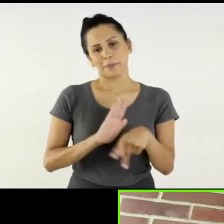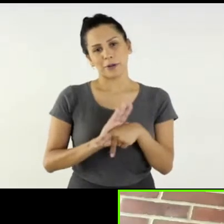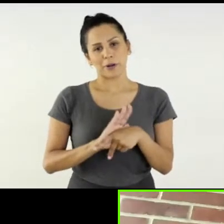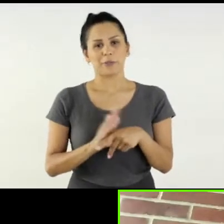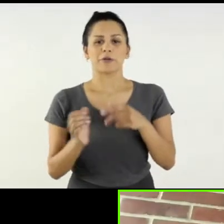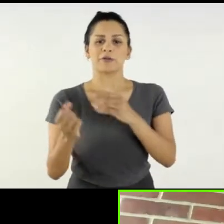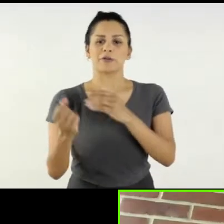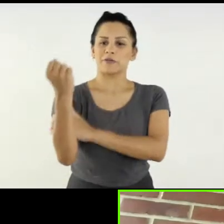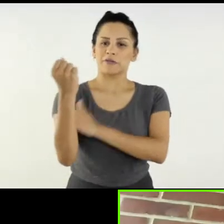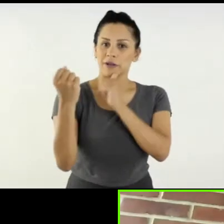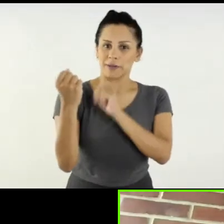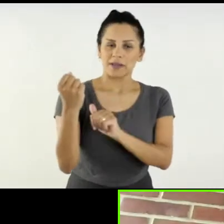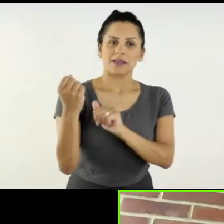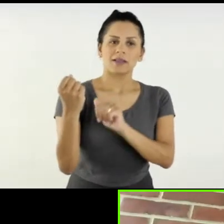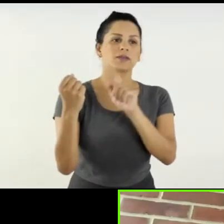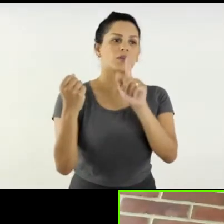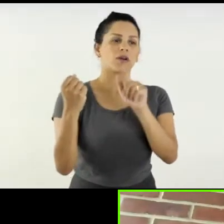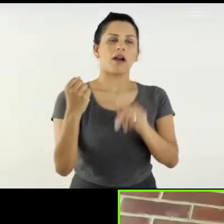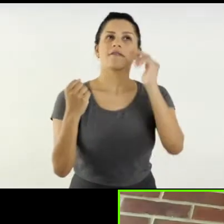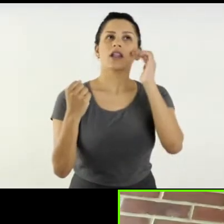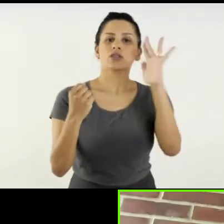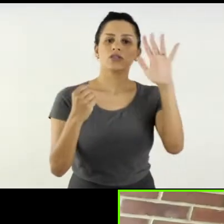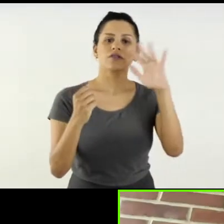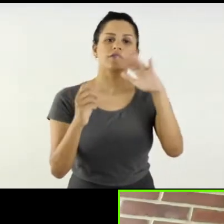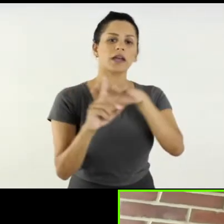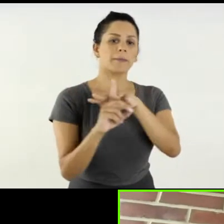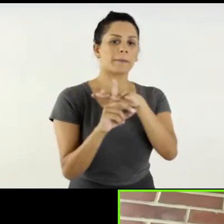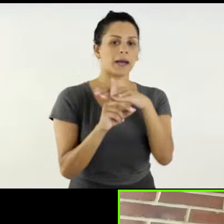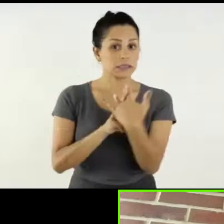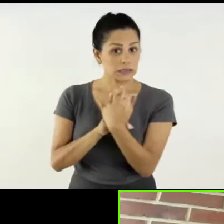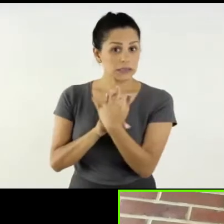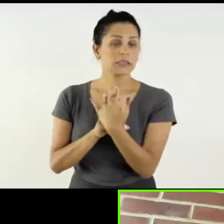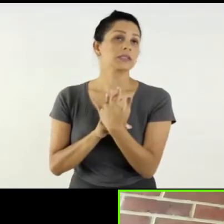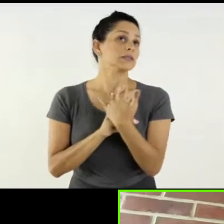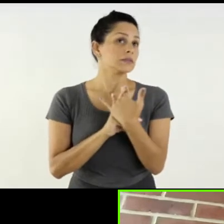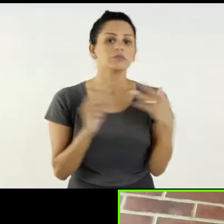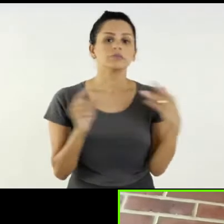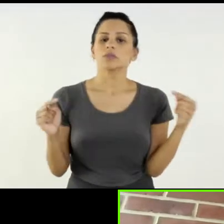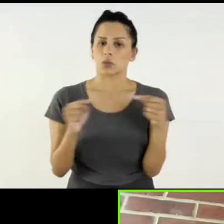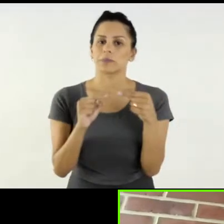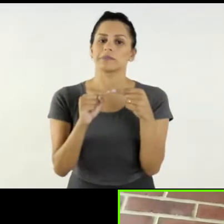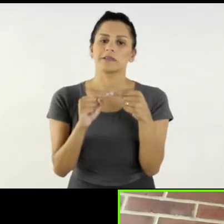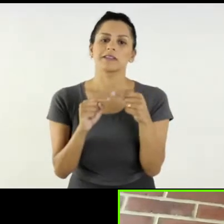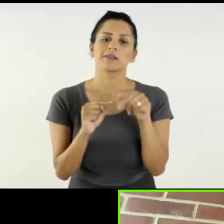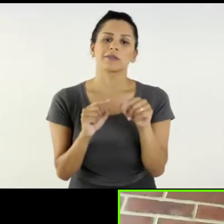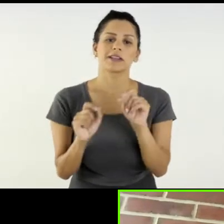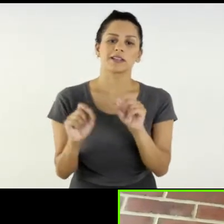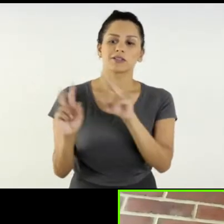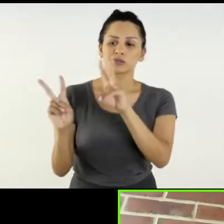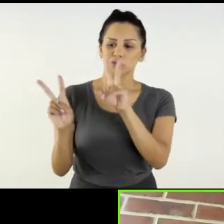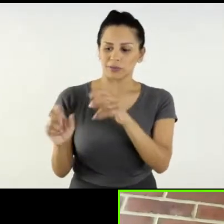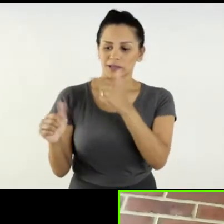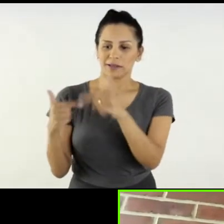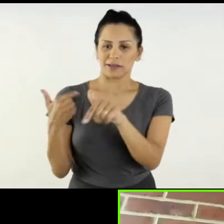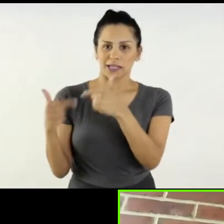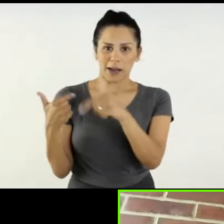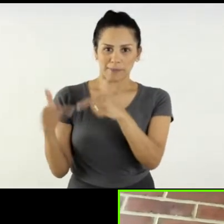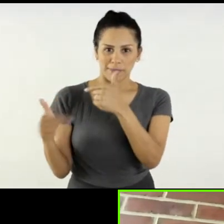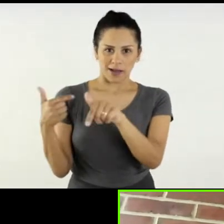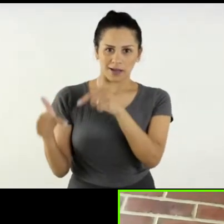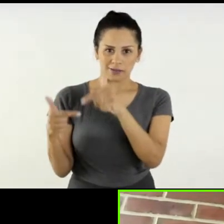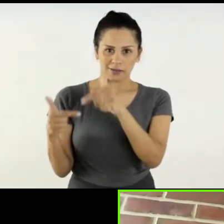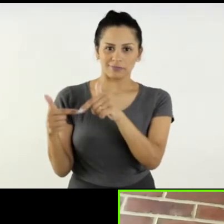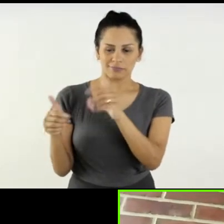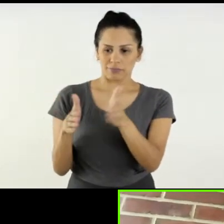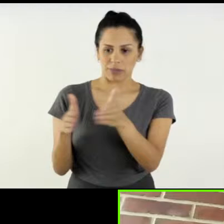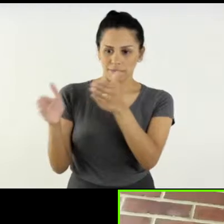split between basically productive labor and reproductive labor, and sort of thinking about what it meant not